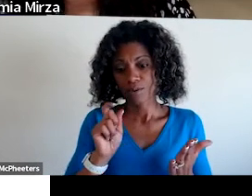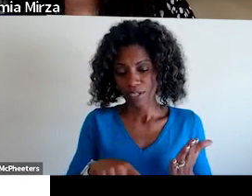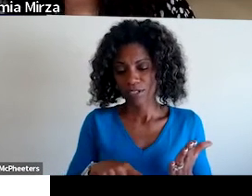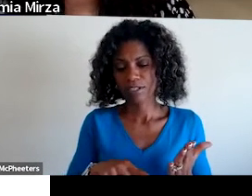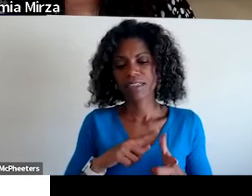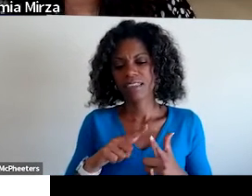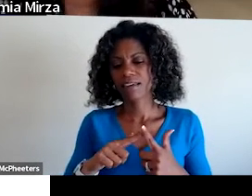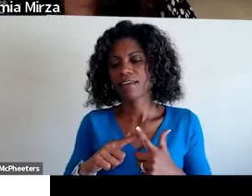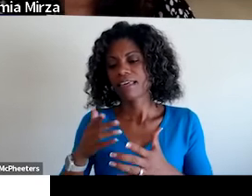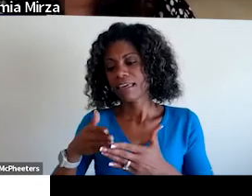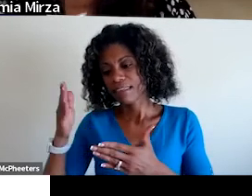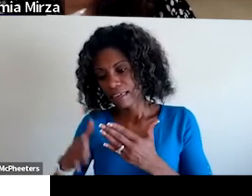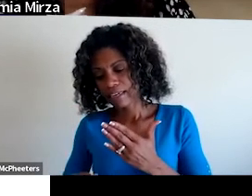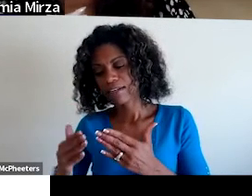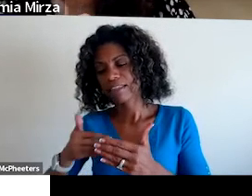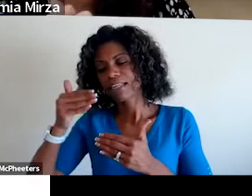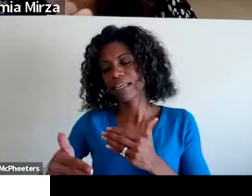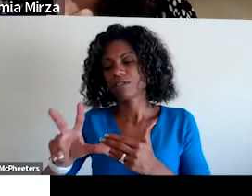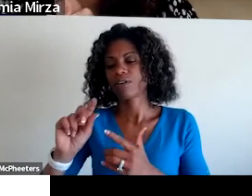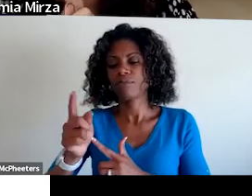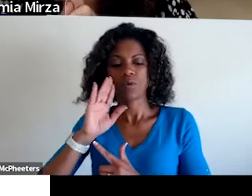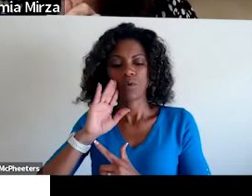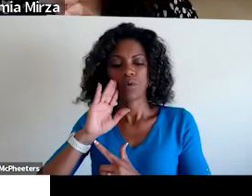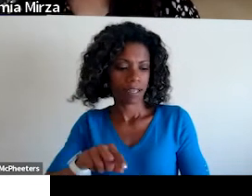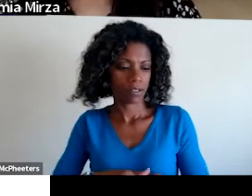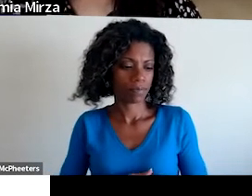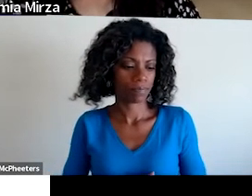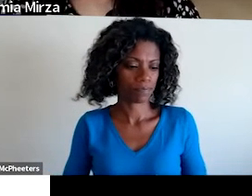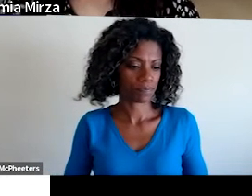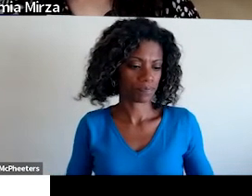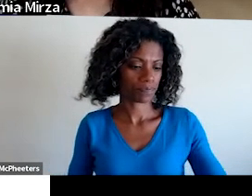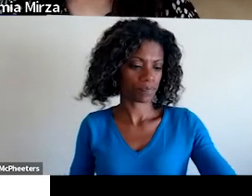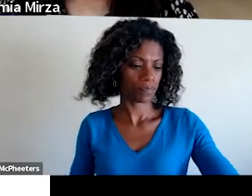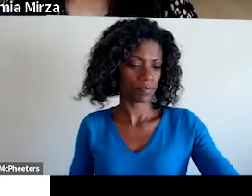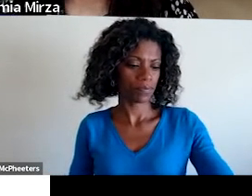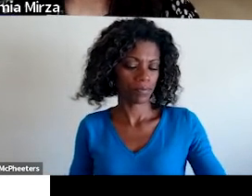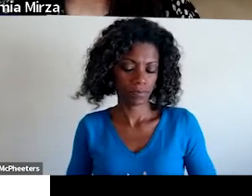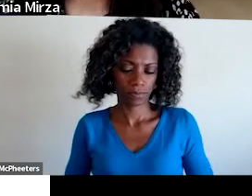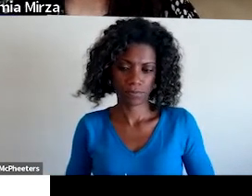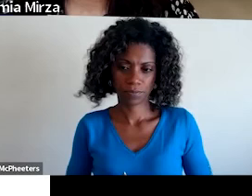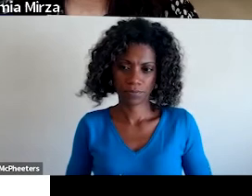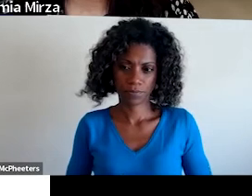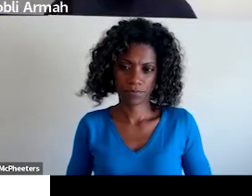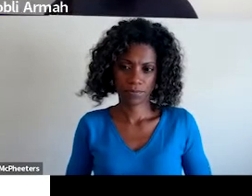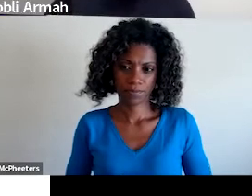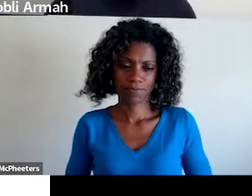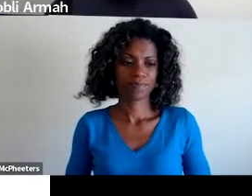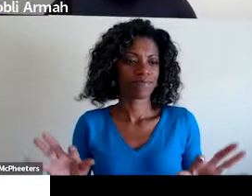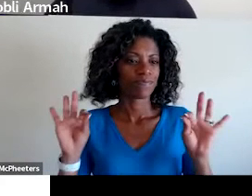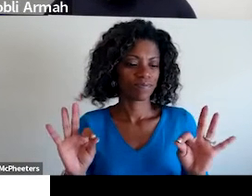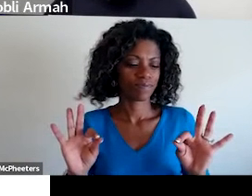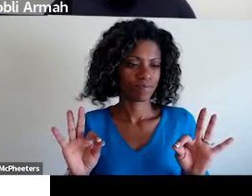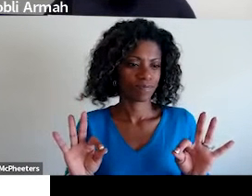time. But let's jump into content, Niiobli. Maybe we should start with hearing from folks first. Absolutely.